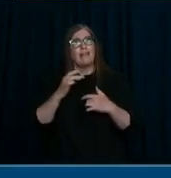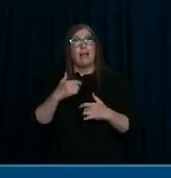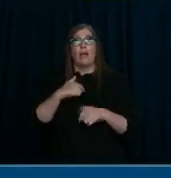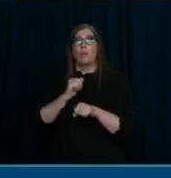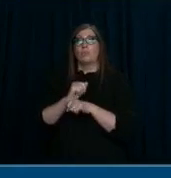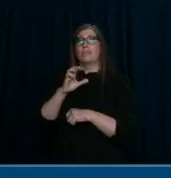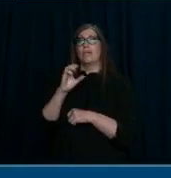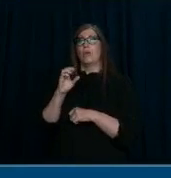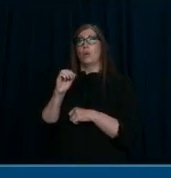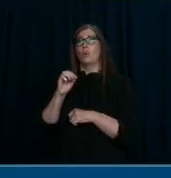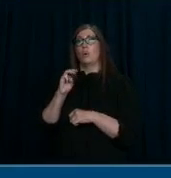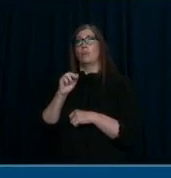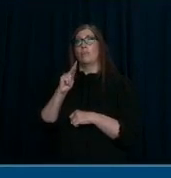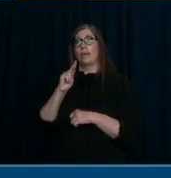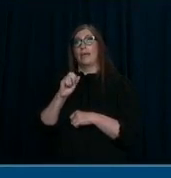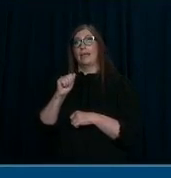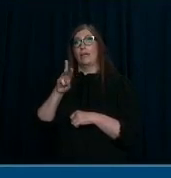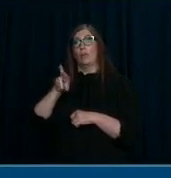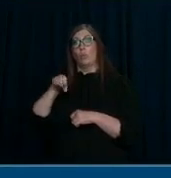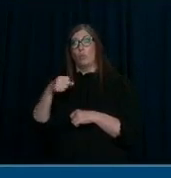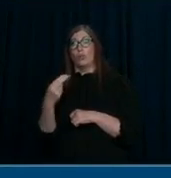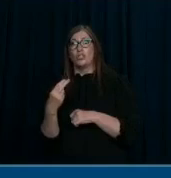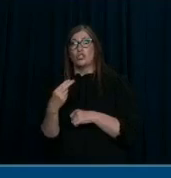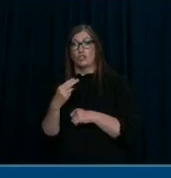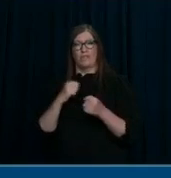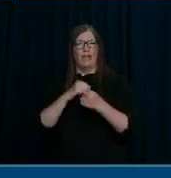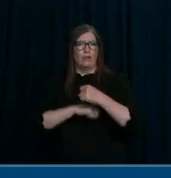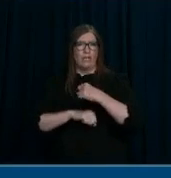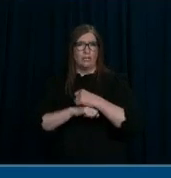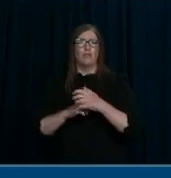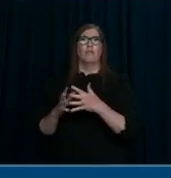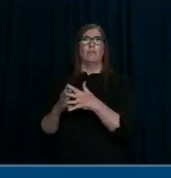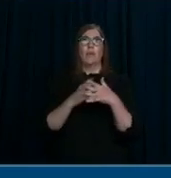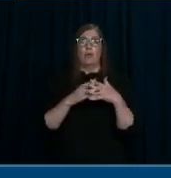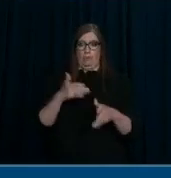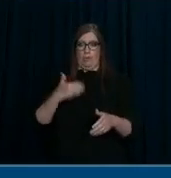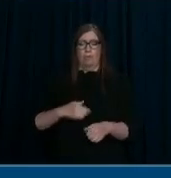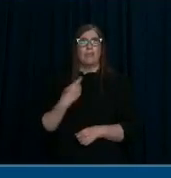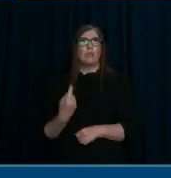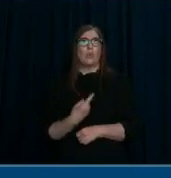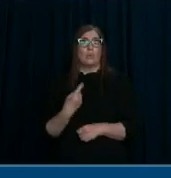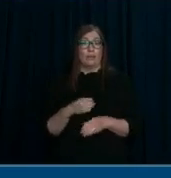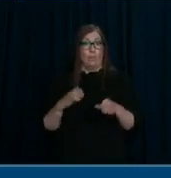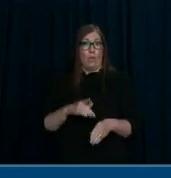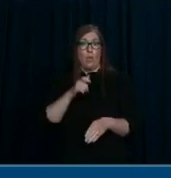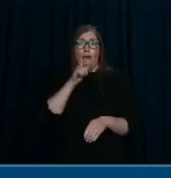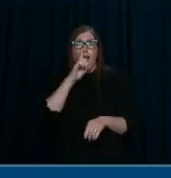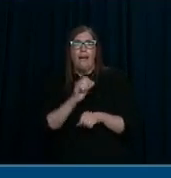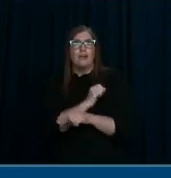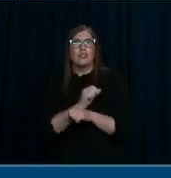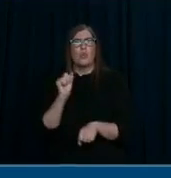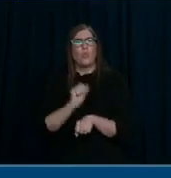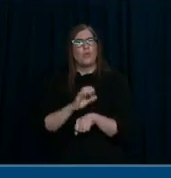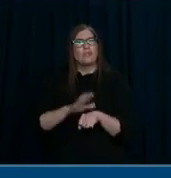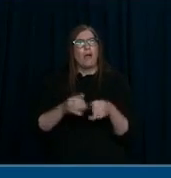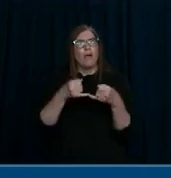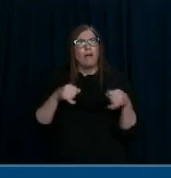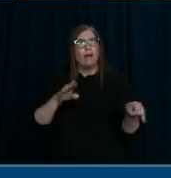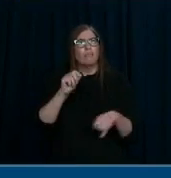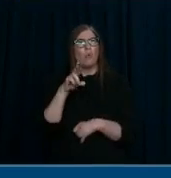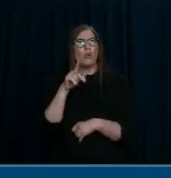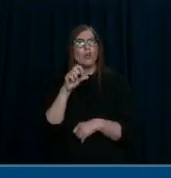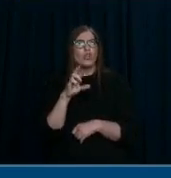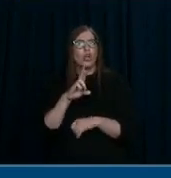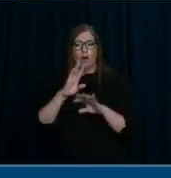Make-A-Wish Foundation of America. I am the only candidate that's actually worked along the border,